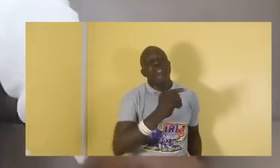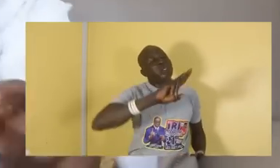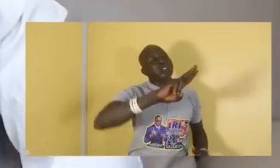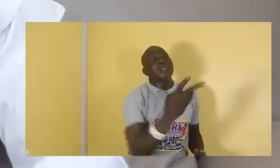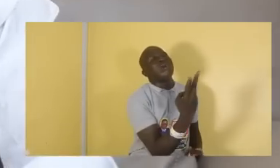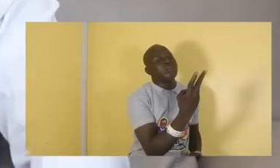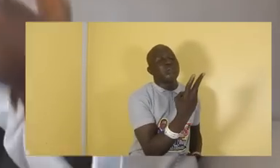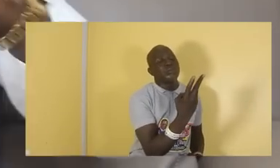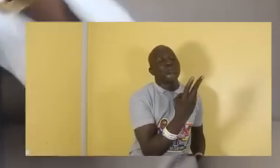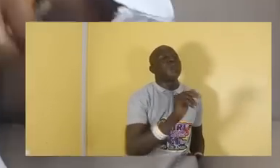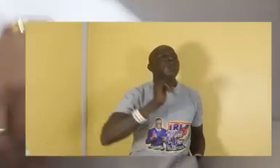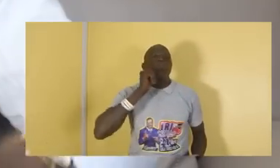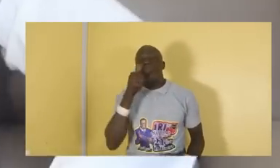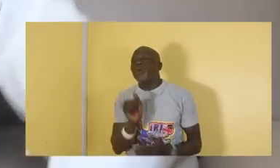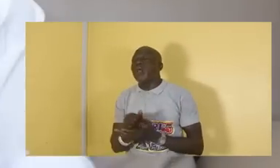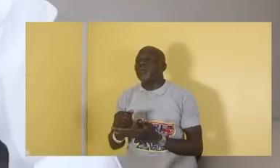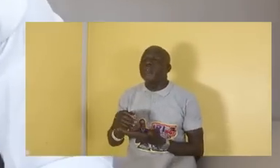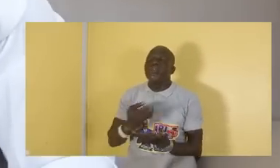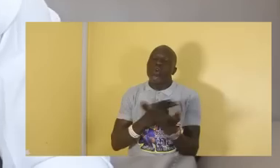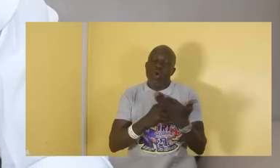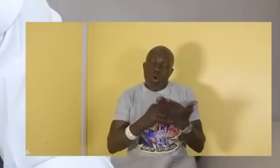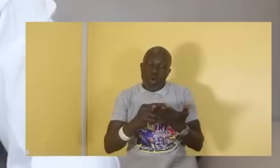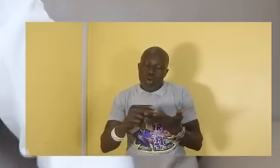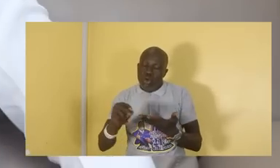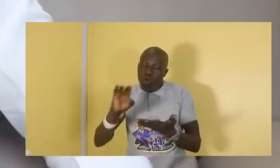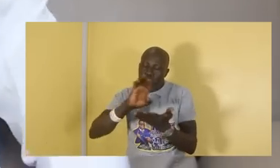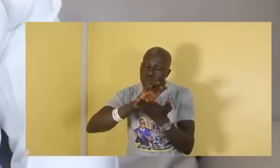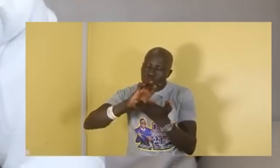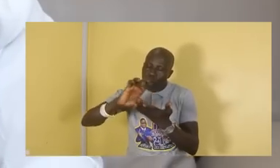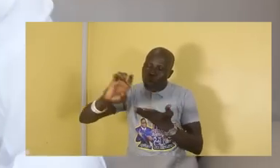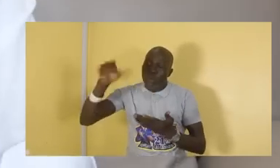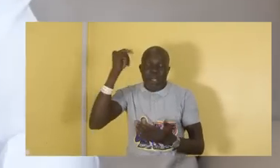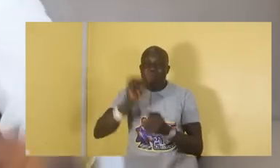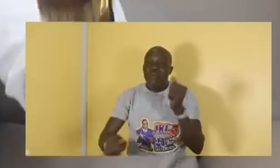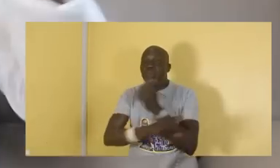first. Second. That business is communion.